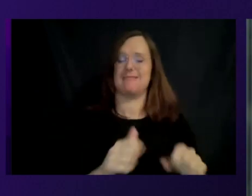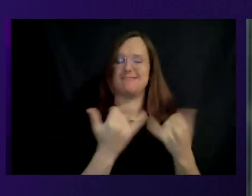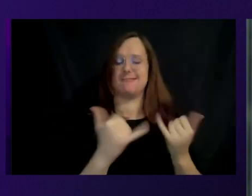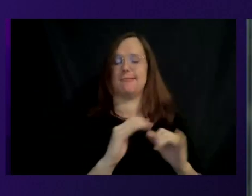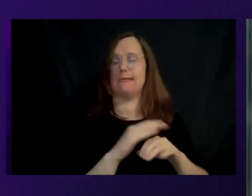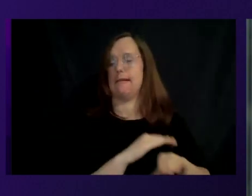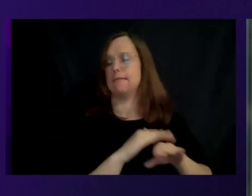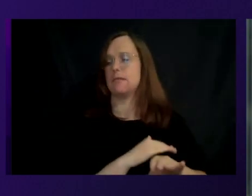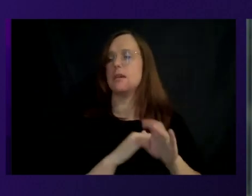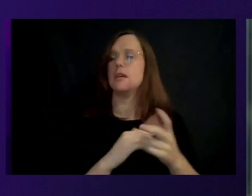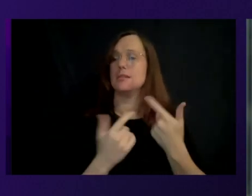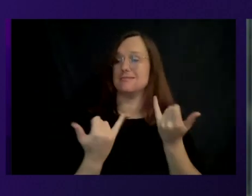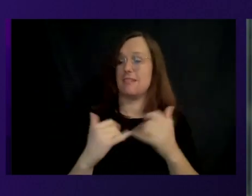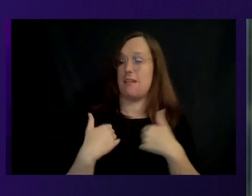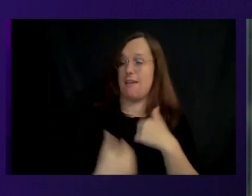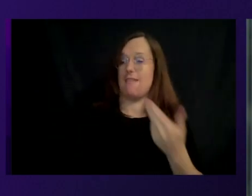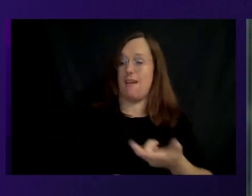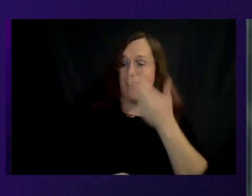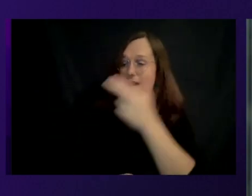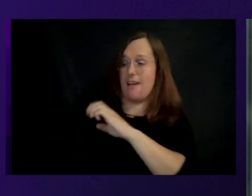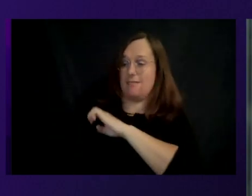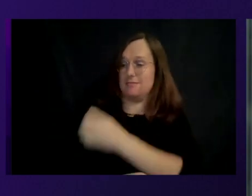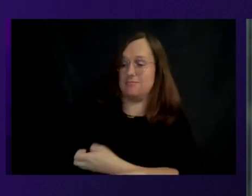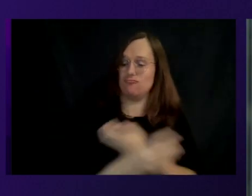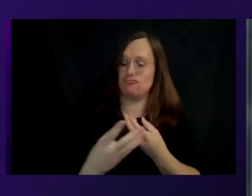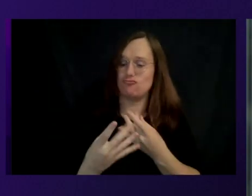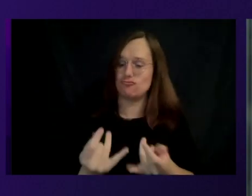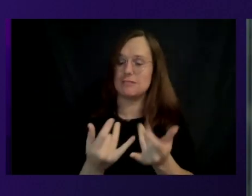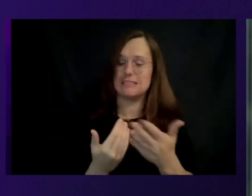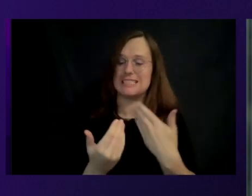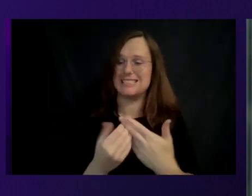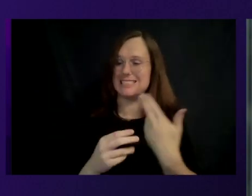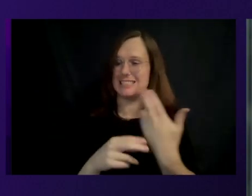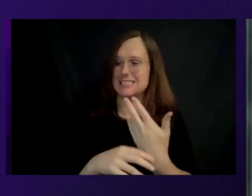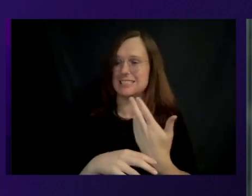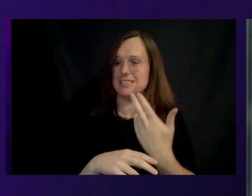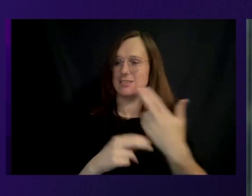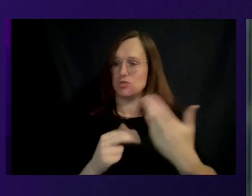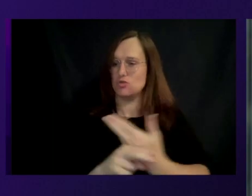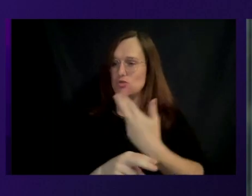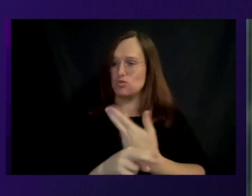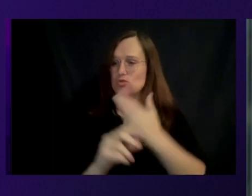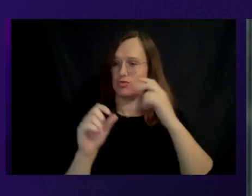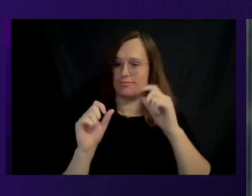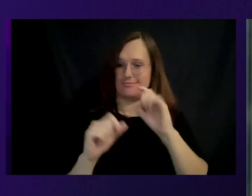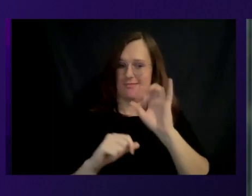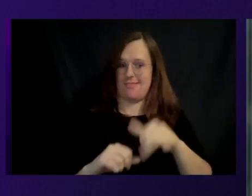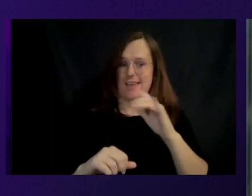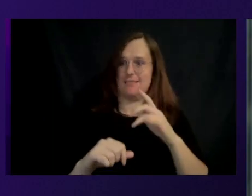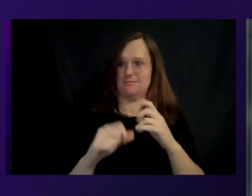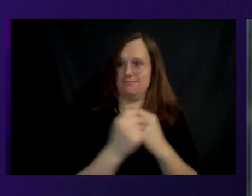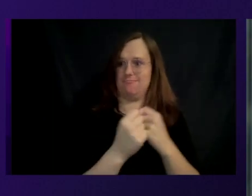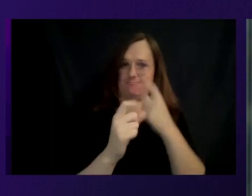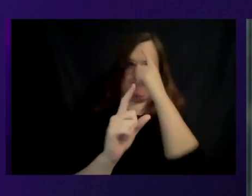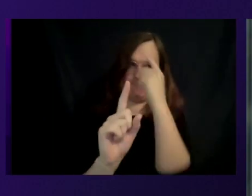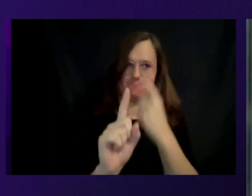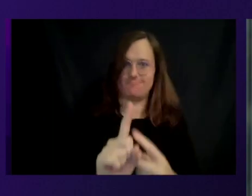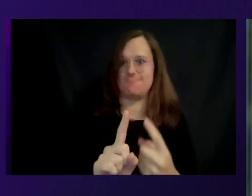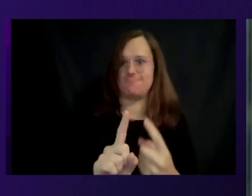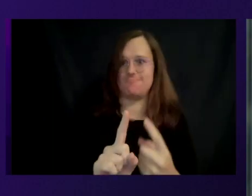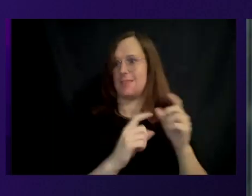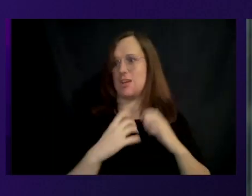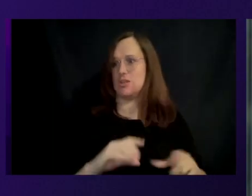high energy efficiency and ease of use is fundamental to ensuring that more customers can realize the full promise of this